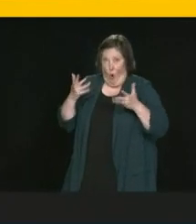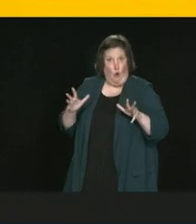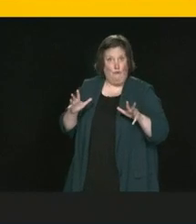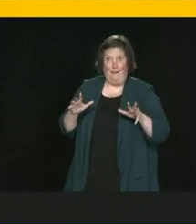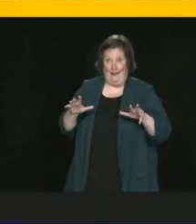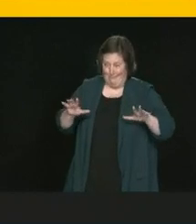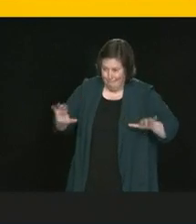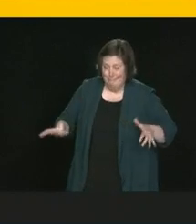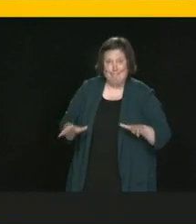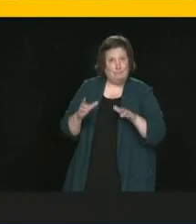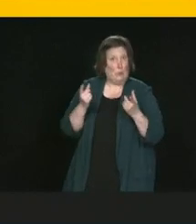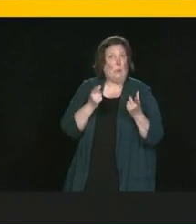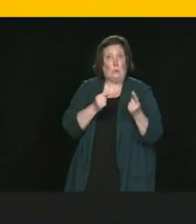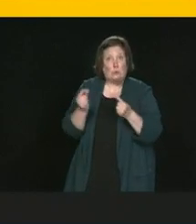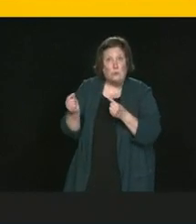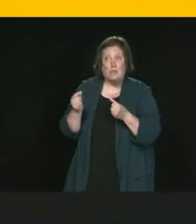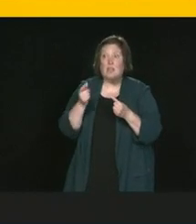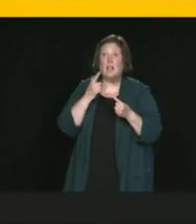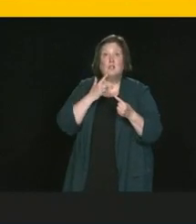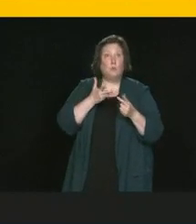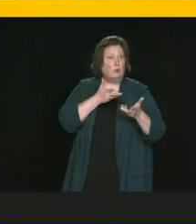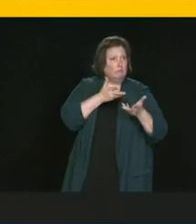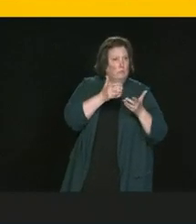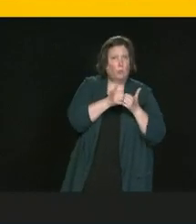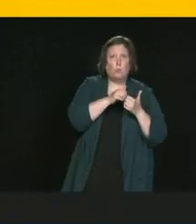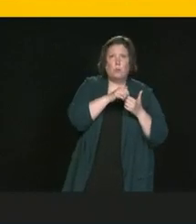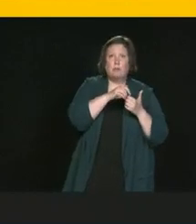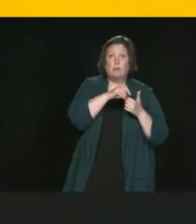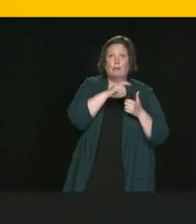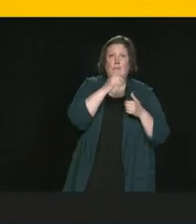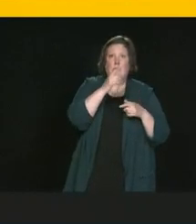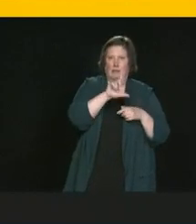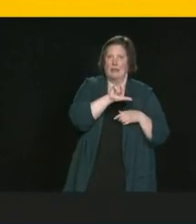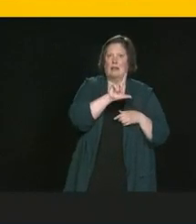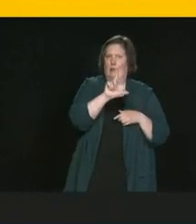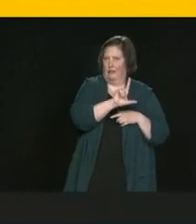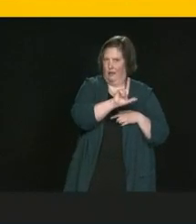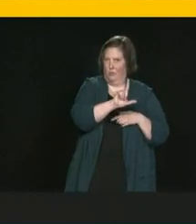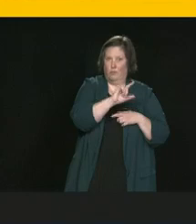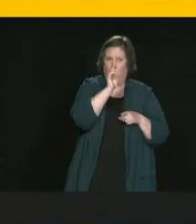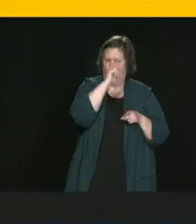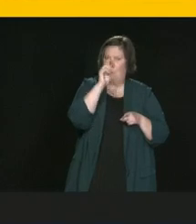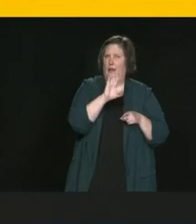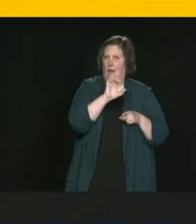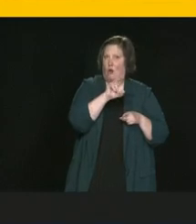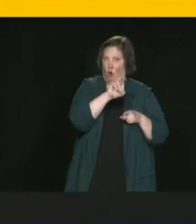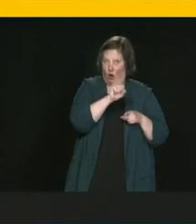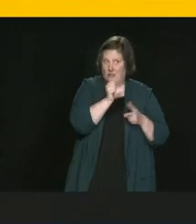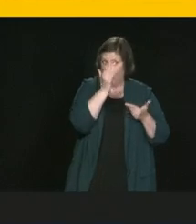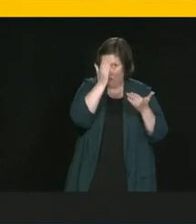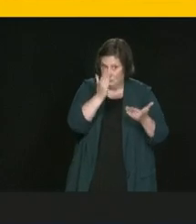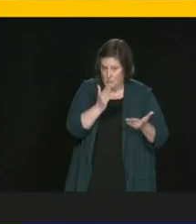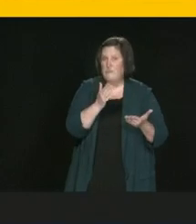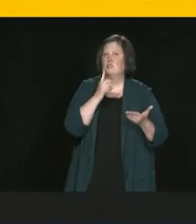on along with the Liberal Black Caucus. So yes, we know that there are significant economic